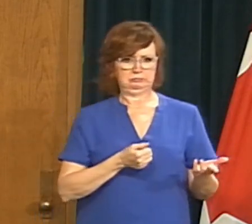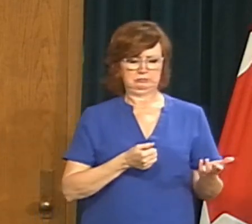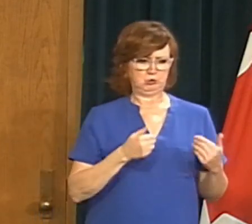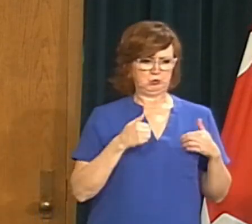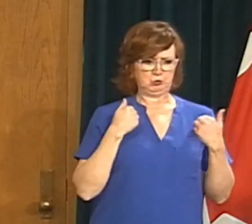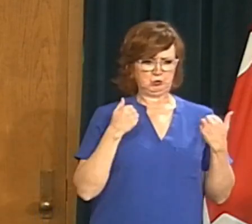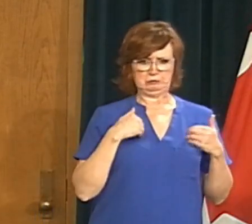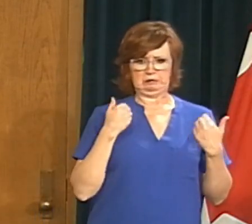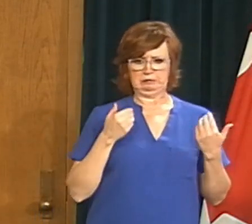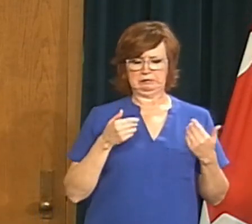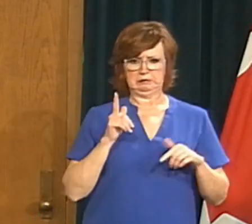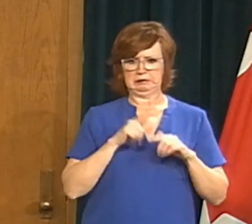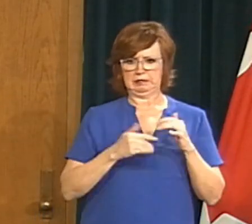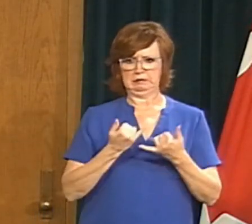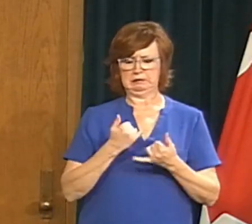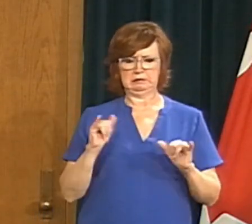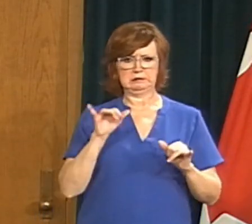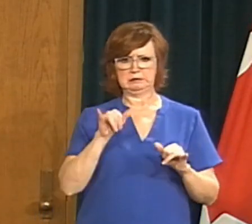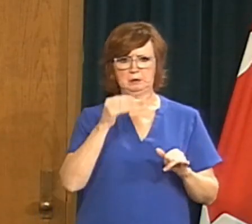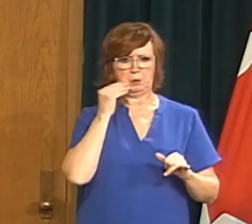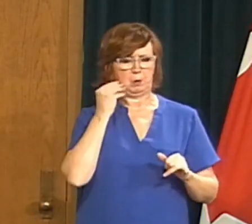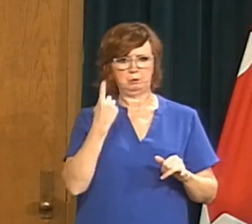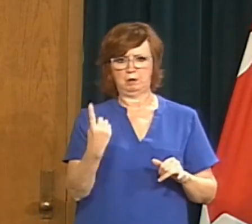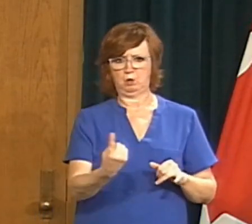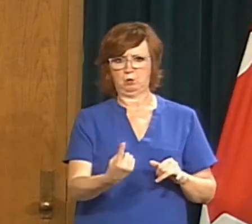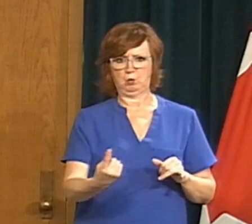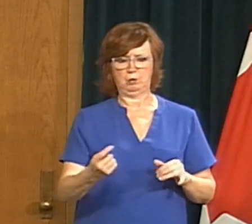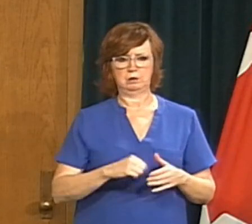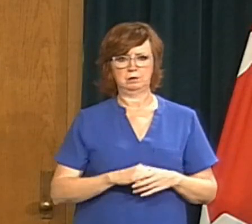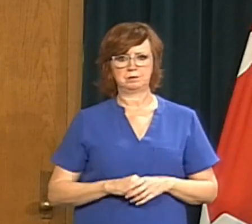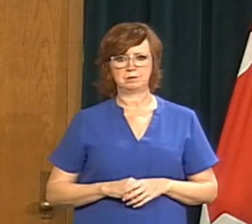still would probably are not